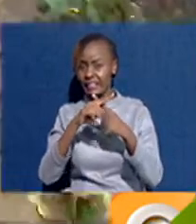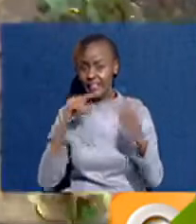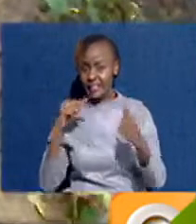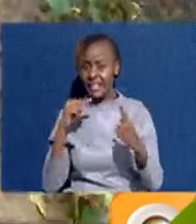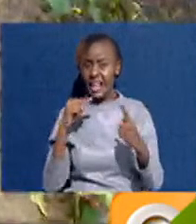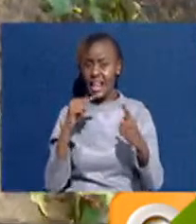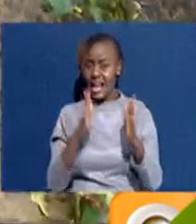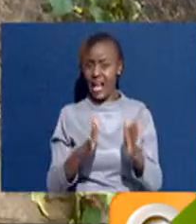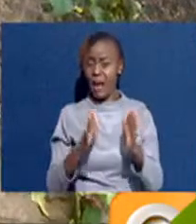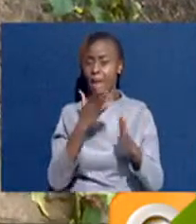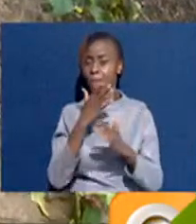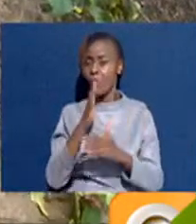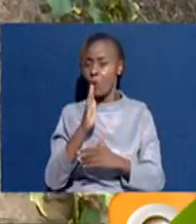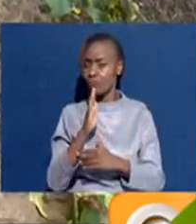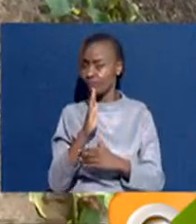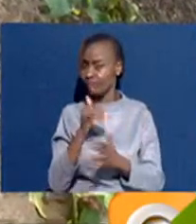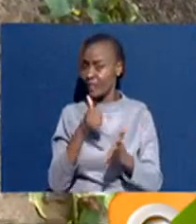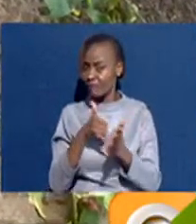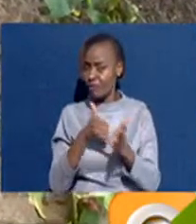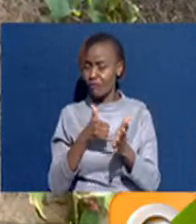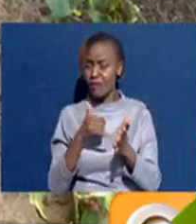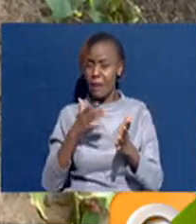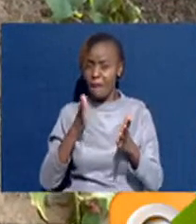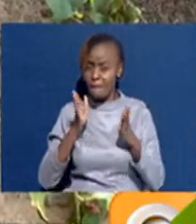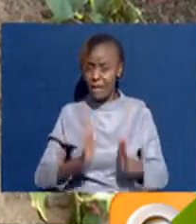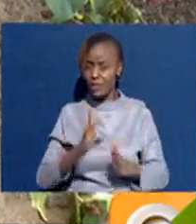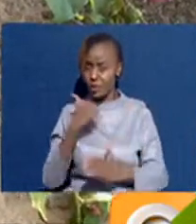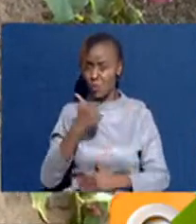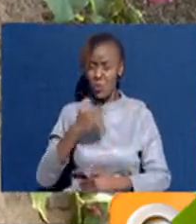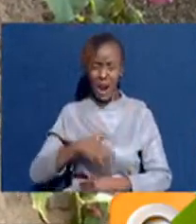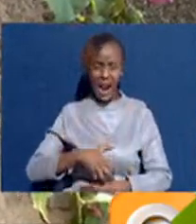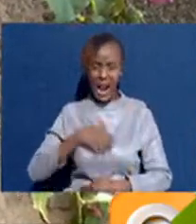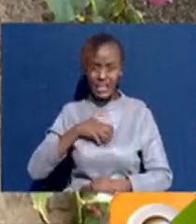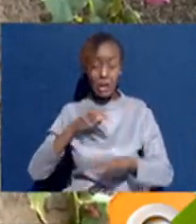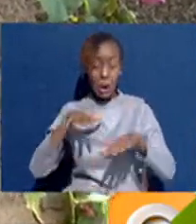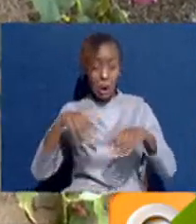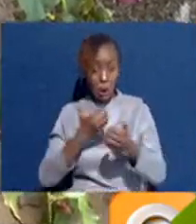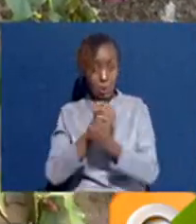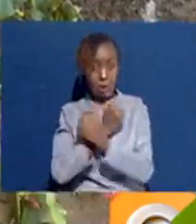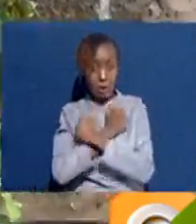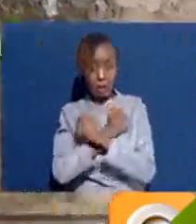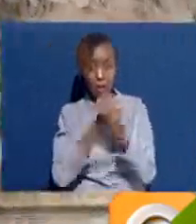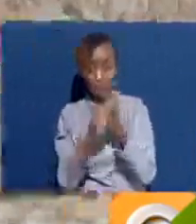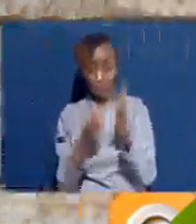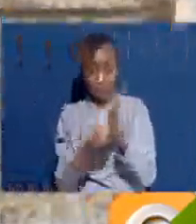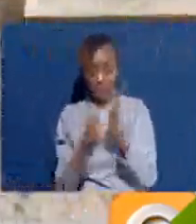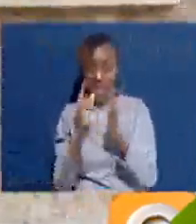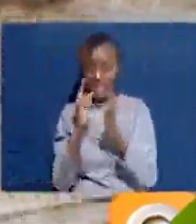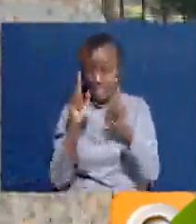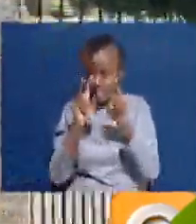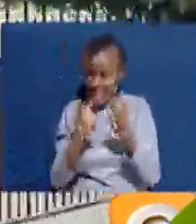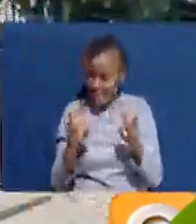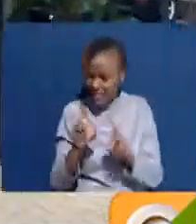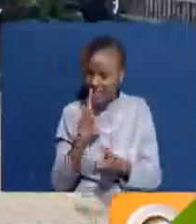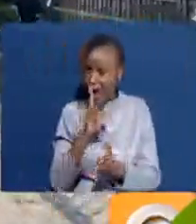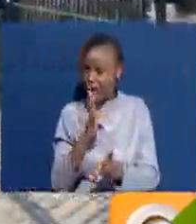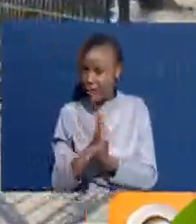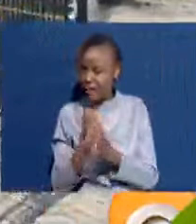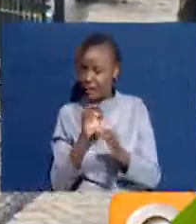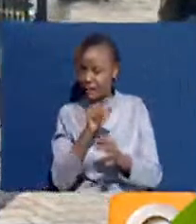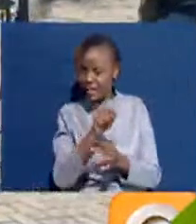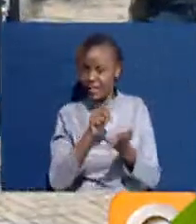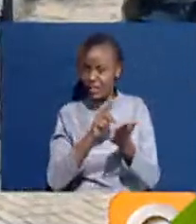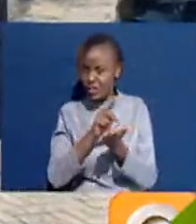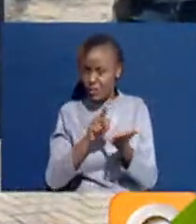rage. Samples were collected from his body for further analysis and toxicology test to establish if he was poisoned before